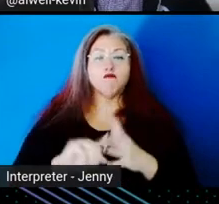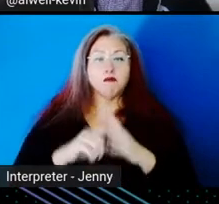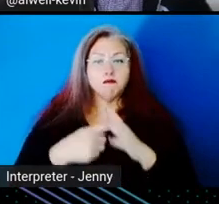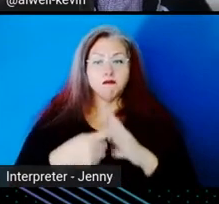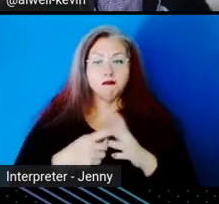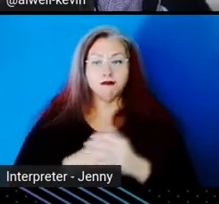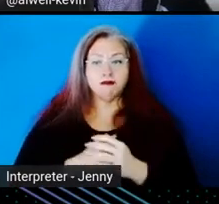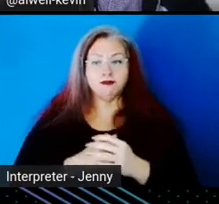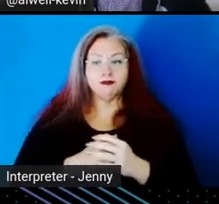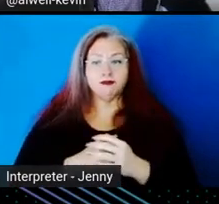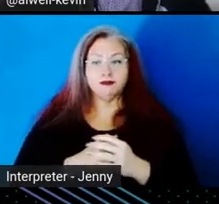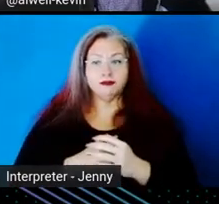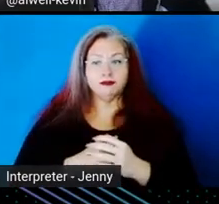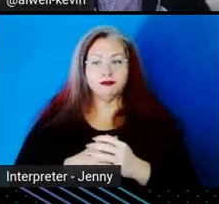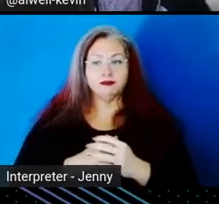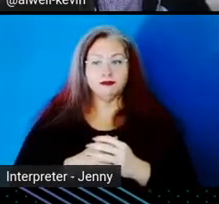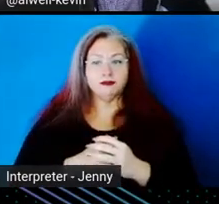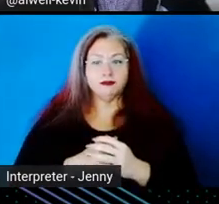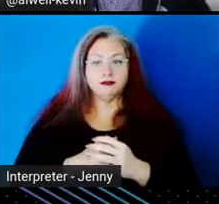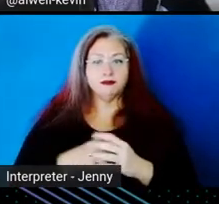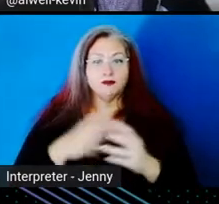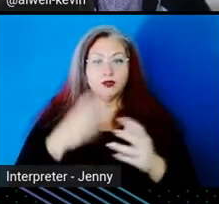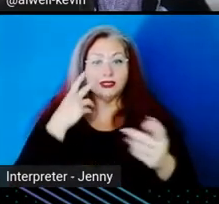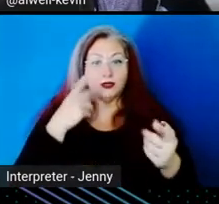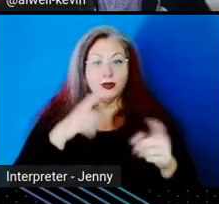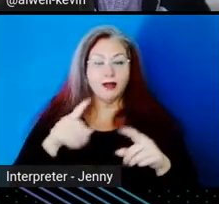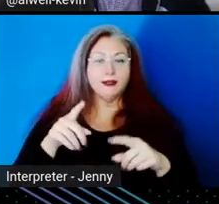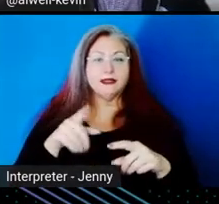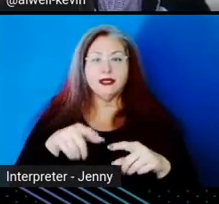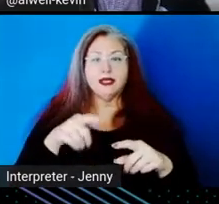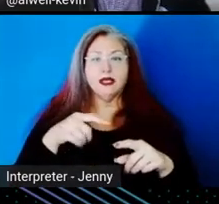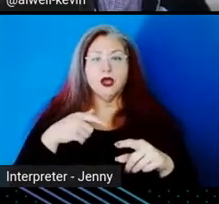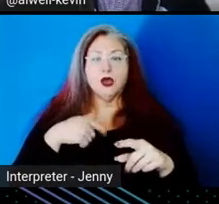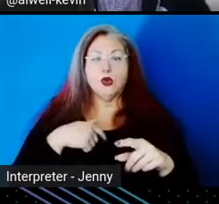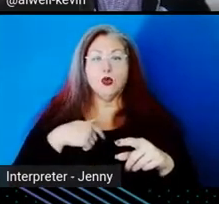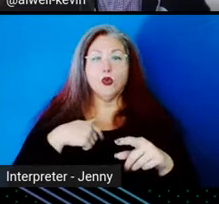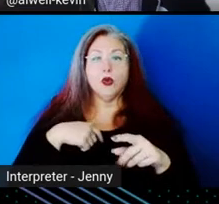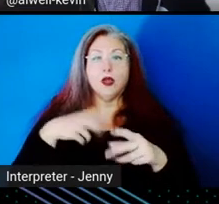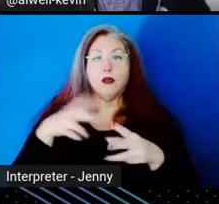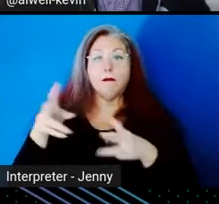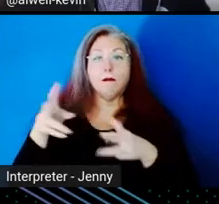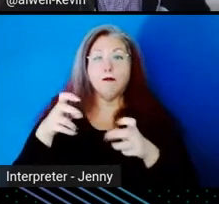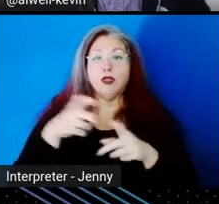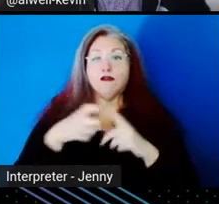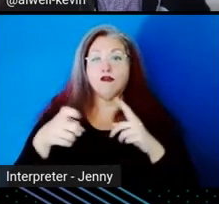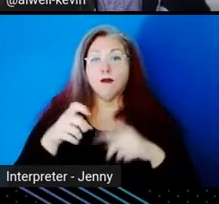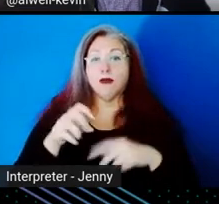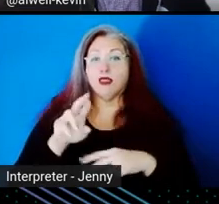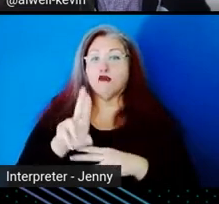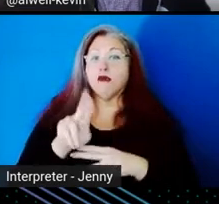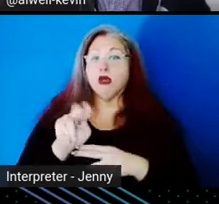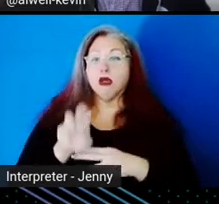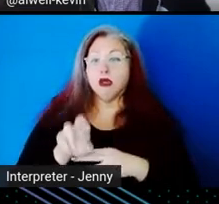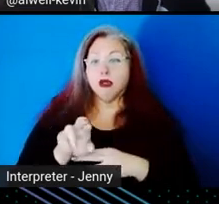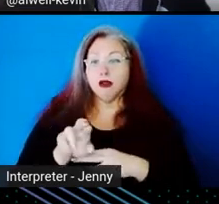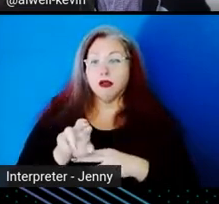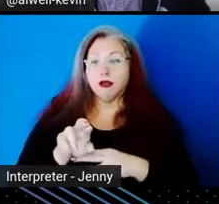and we'll see what happens. So again, we're pulling from the runner. Move this